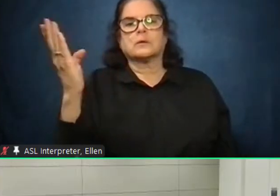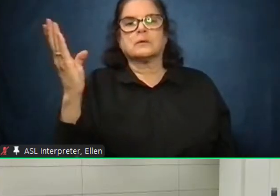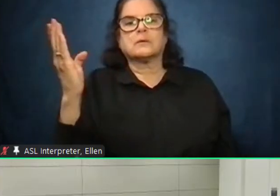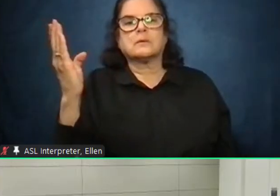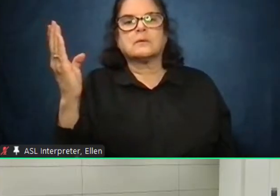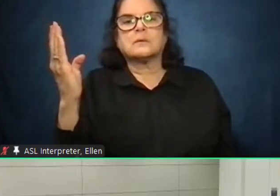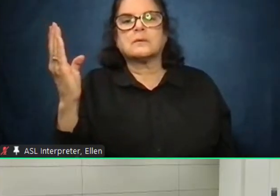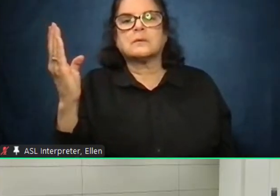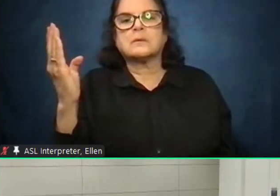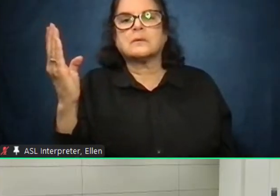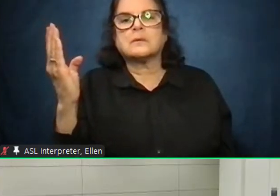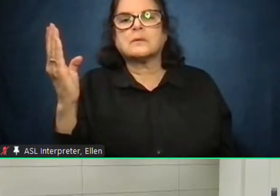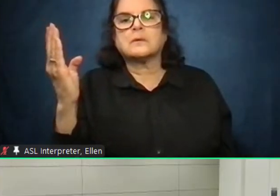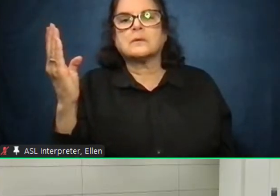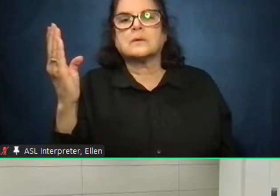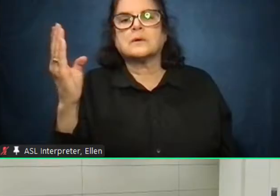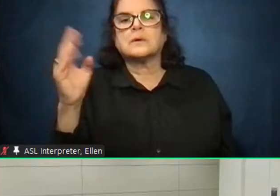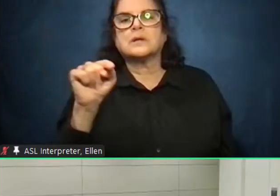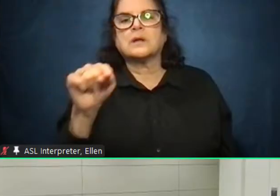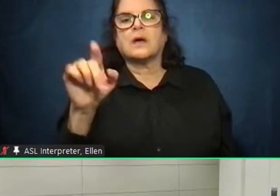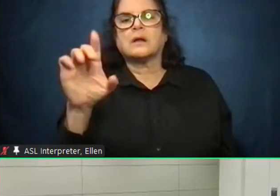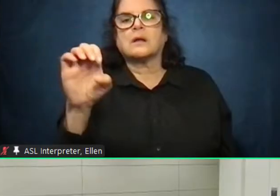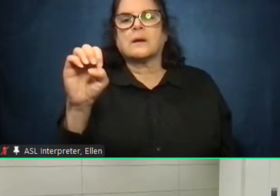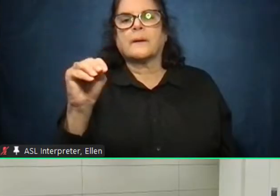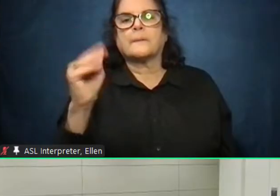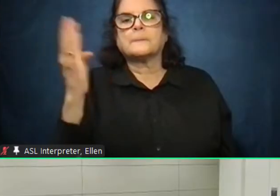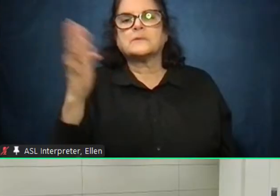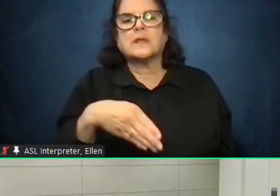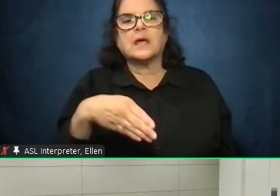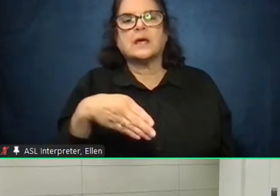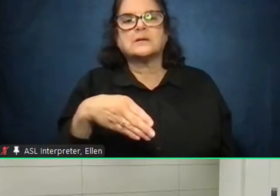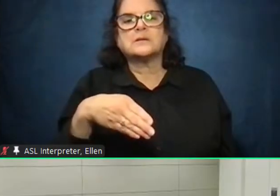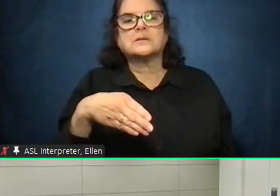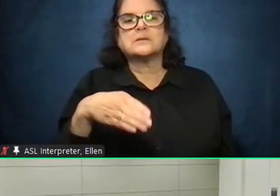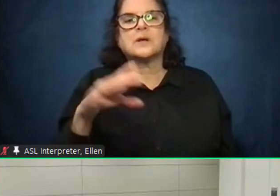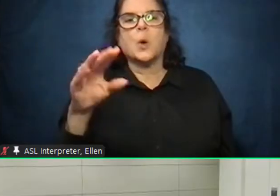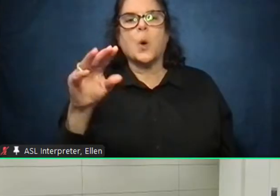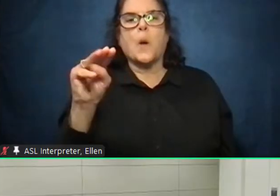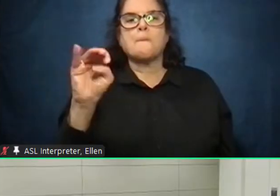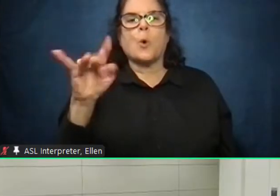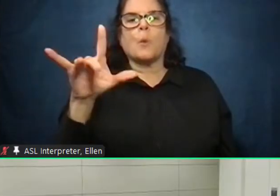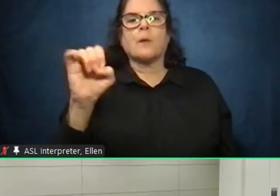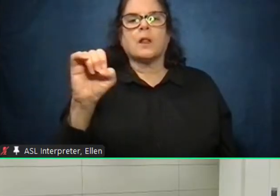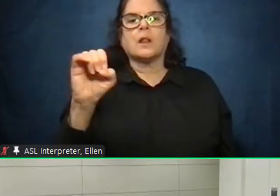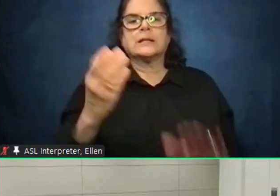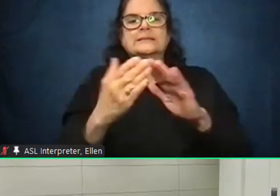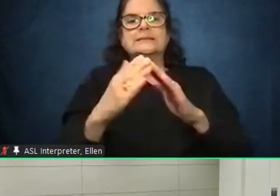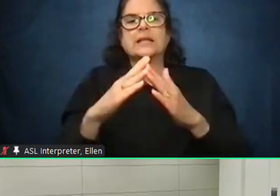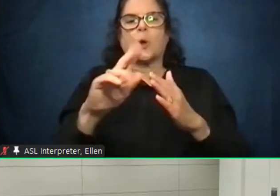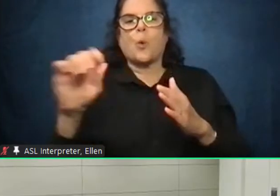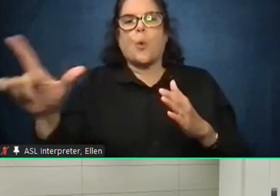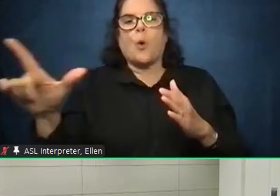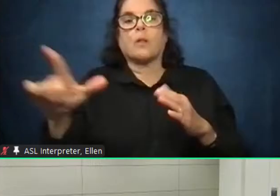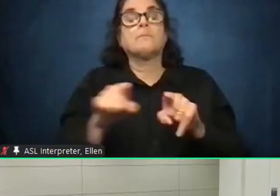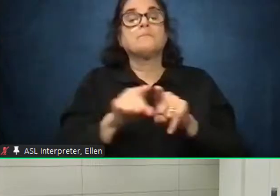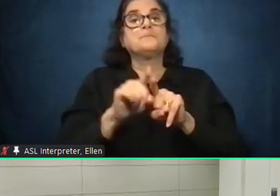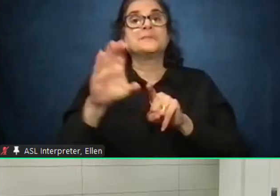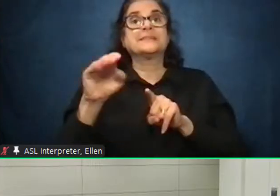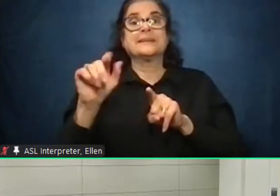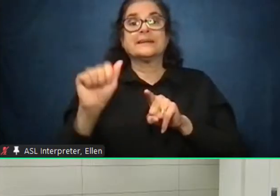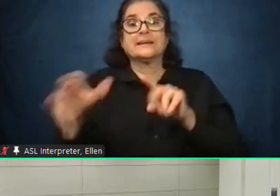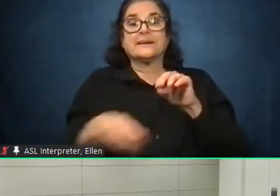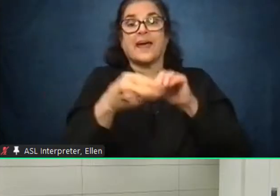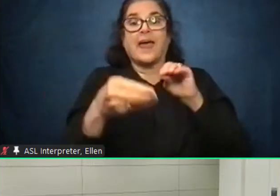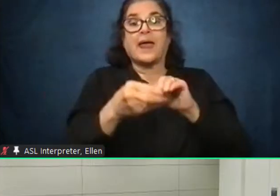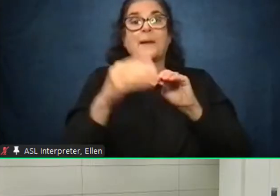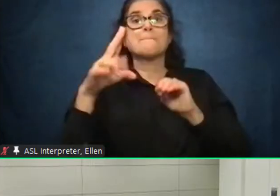Also, CTA's frequent bus network added 4 new routes. Bus routes will have services added